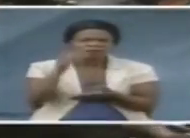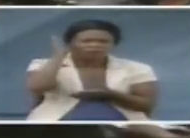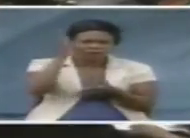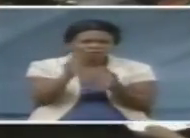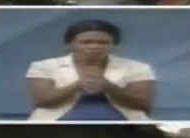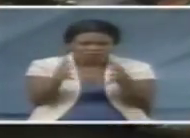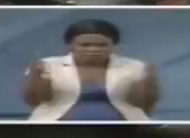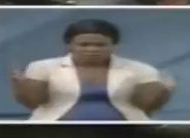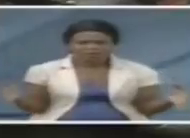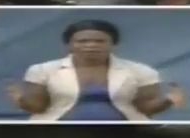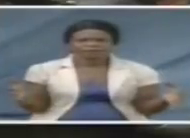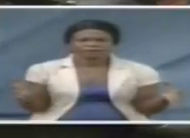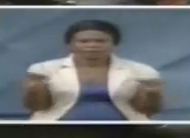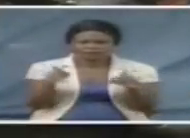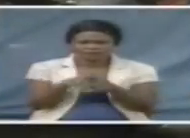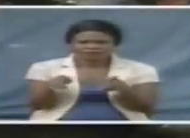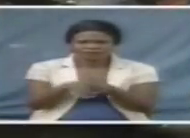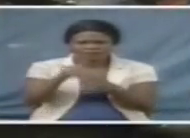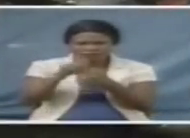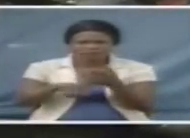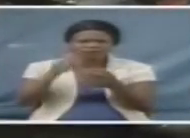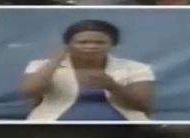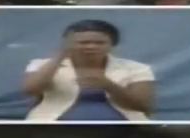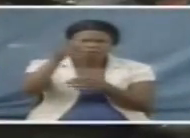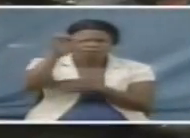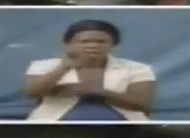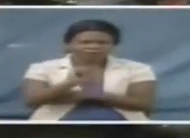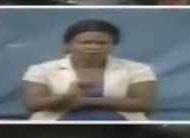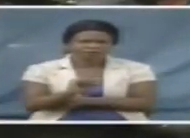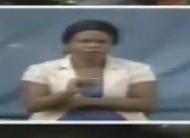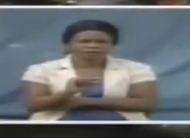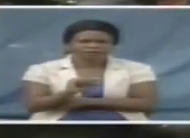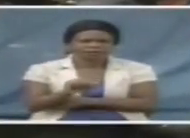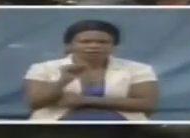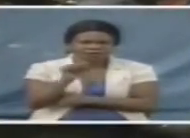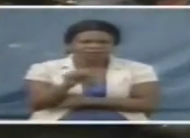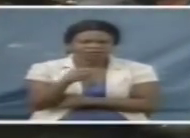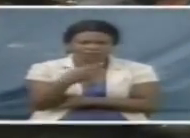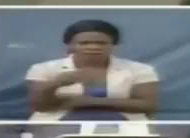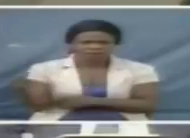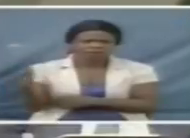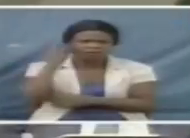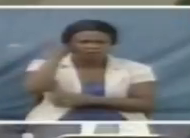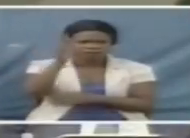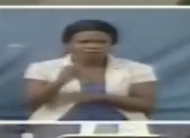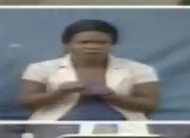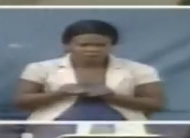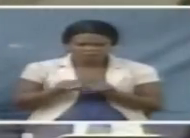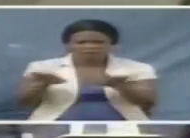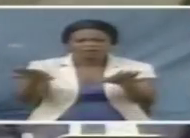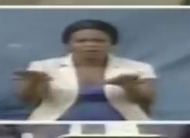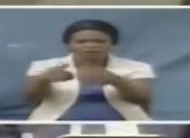resource mobilization will be enhanced and subsidies will gradually be reduced.